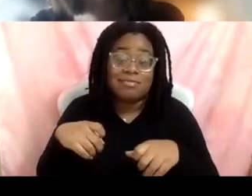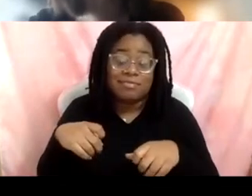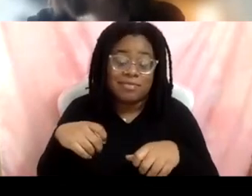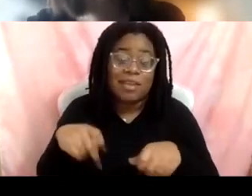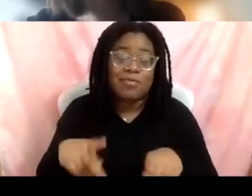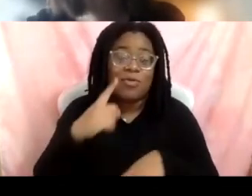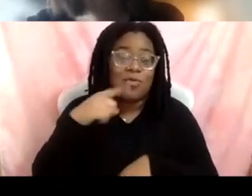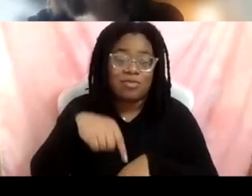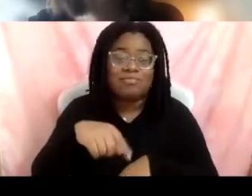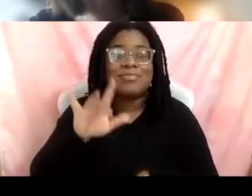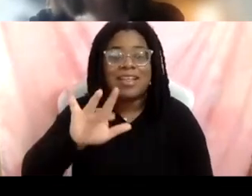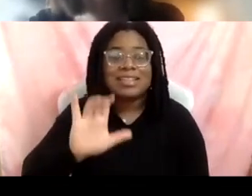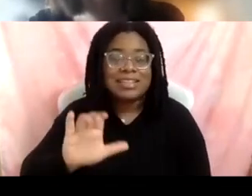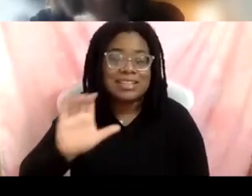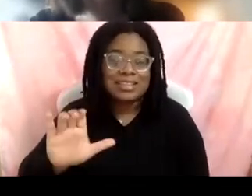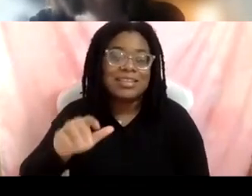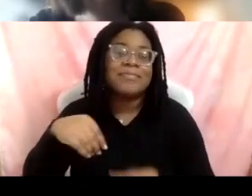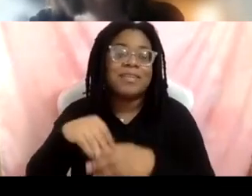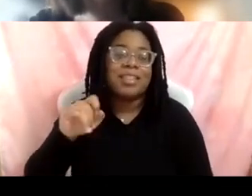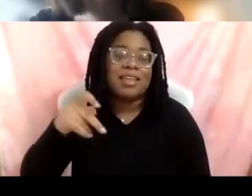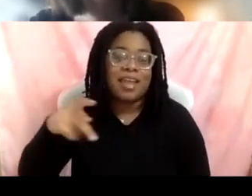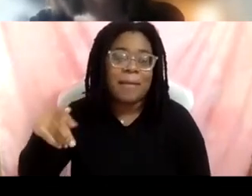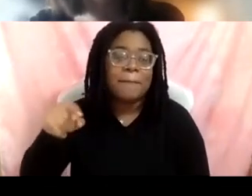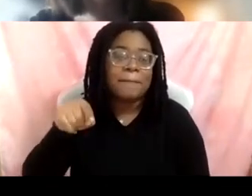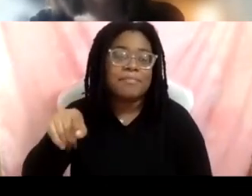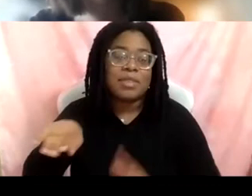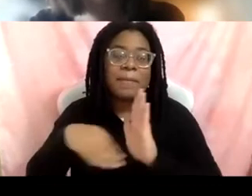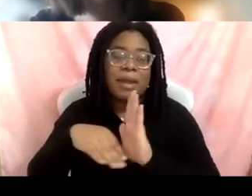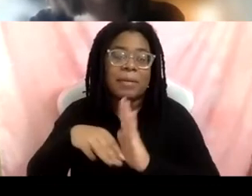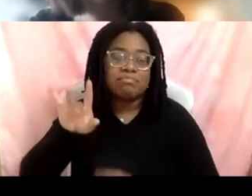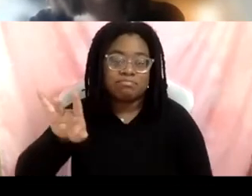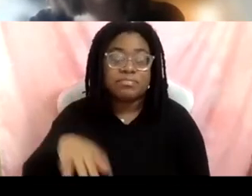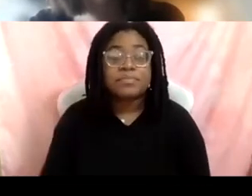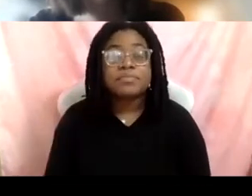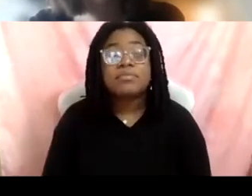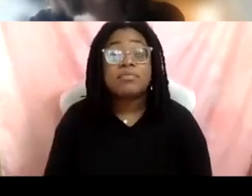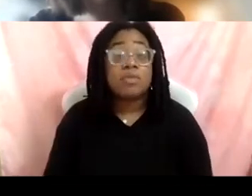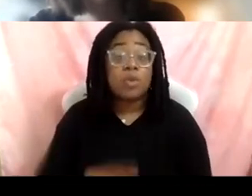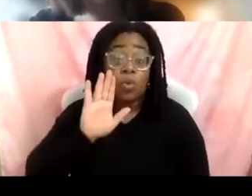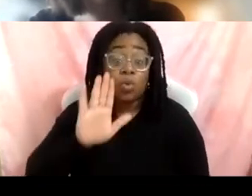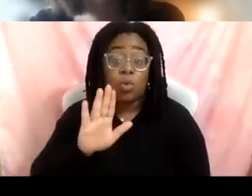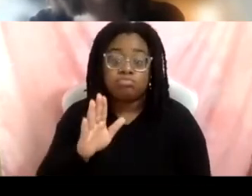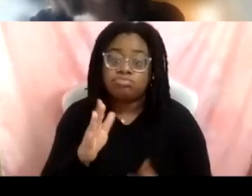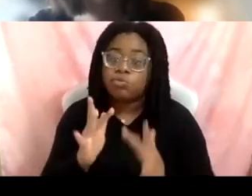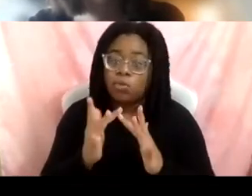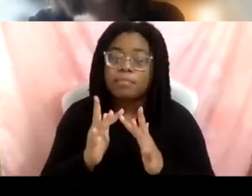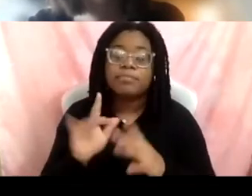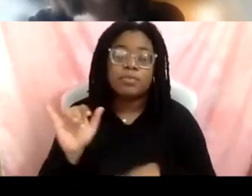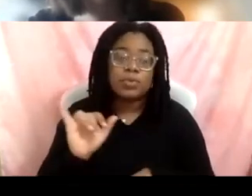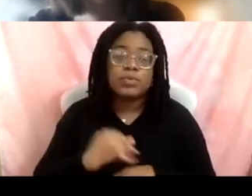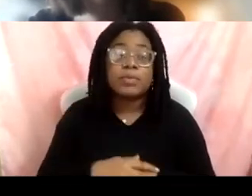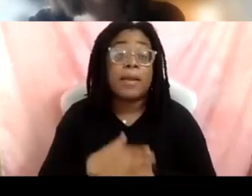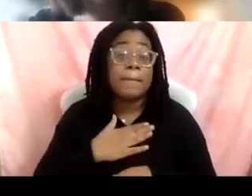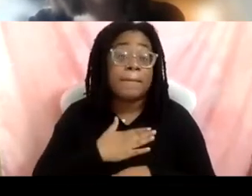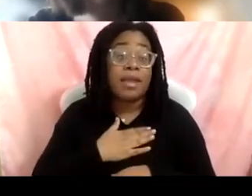on the CC button in the toolbar at the bottom of the screen, as well as via your web browser. And my colleague Jaquil is going